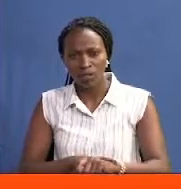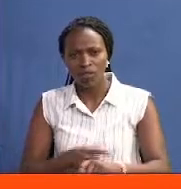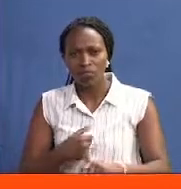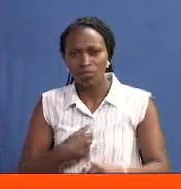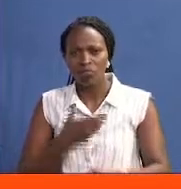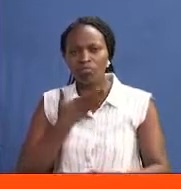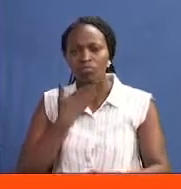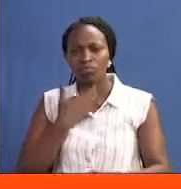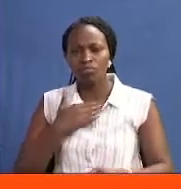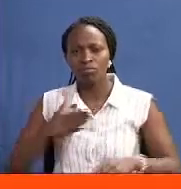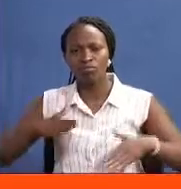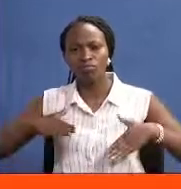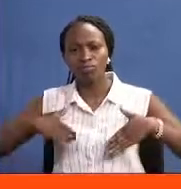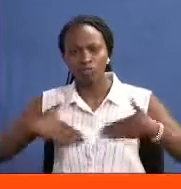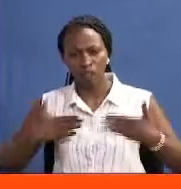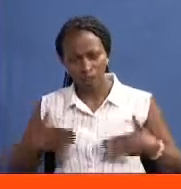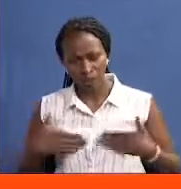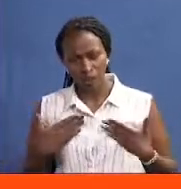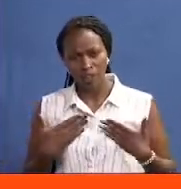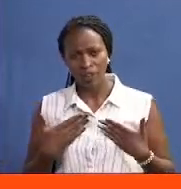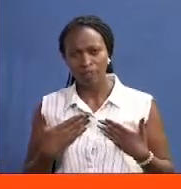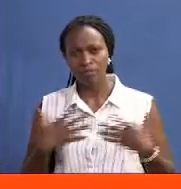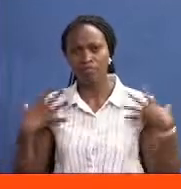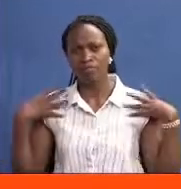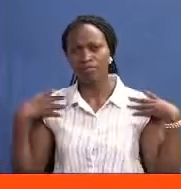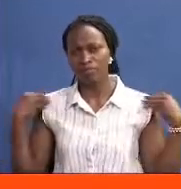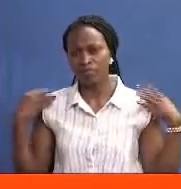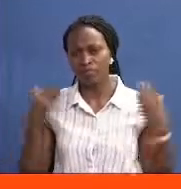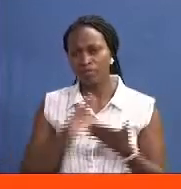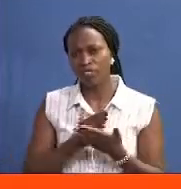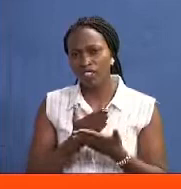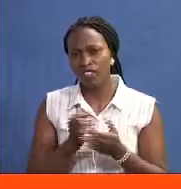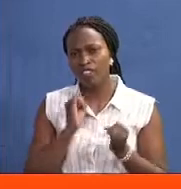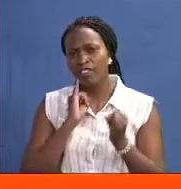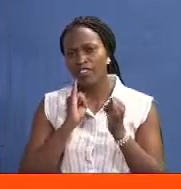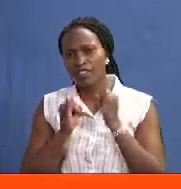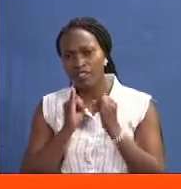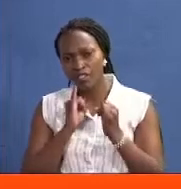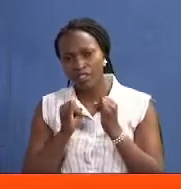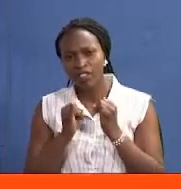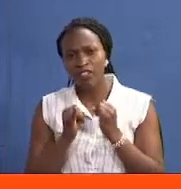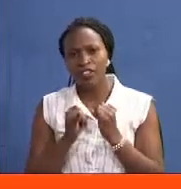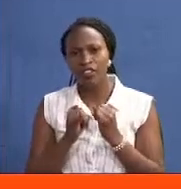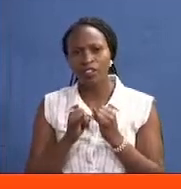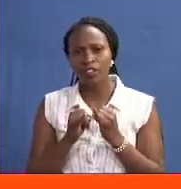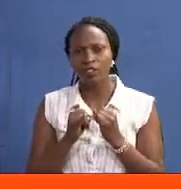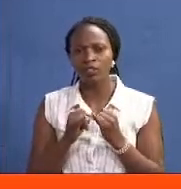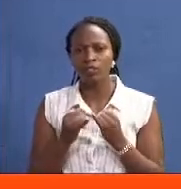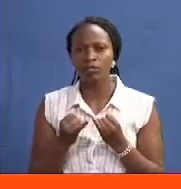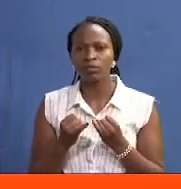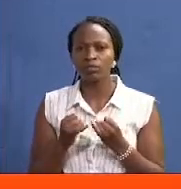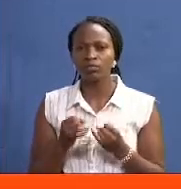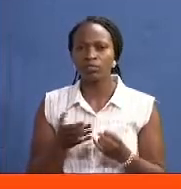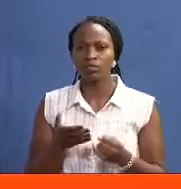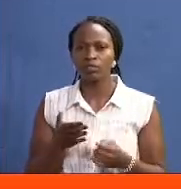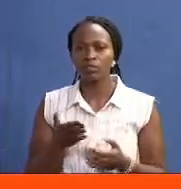and excited to, you know, practice and share information that we wouldn't otherwise have been able to share in the